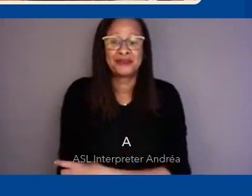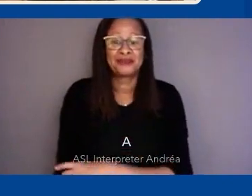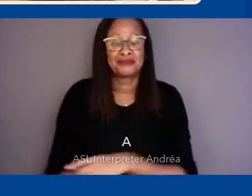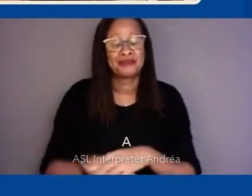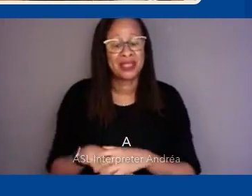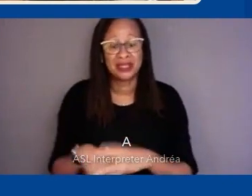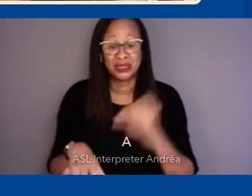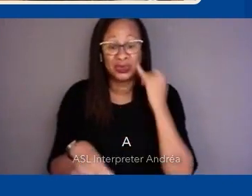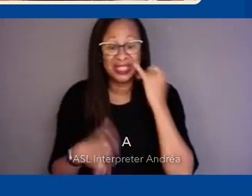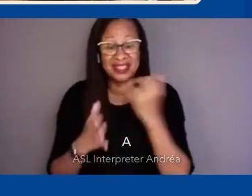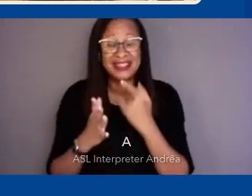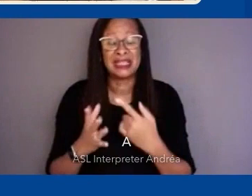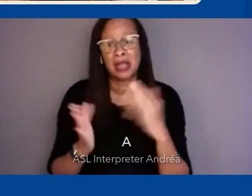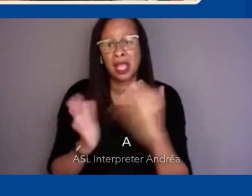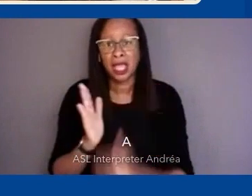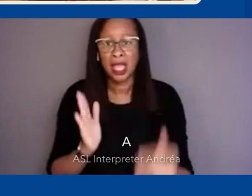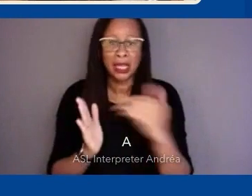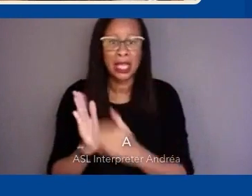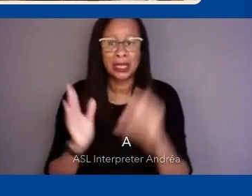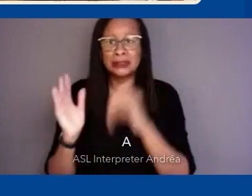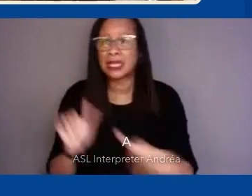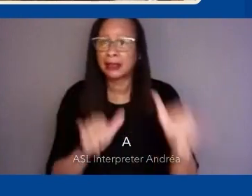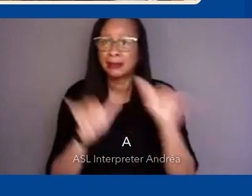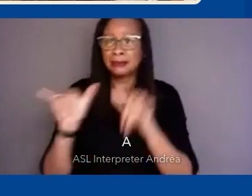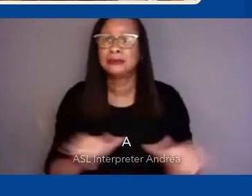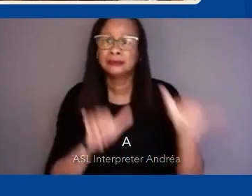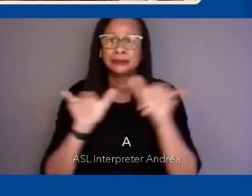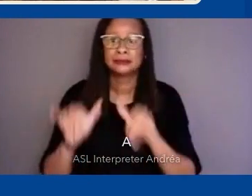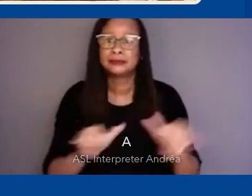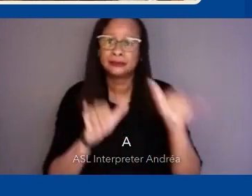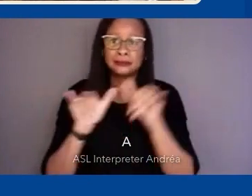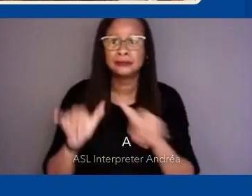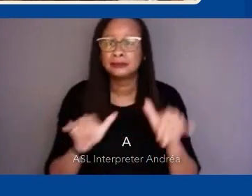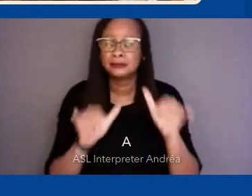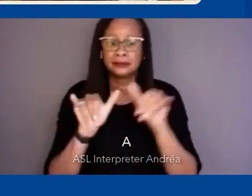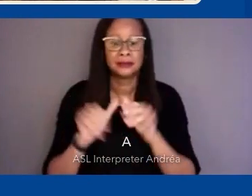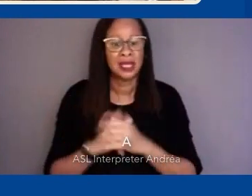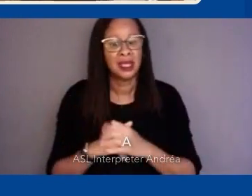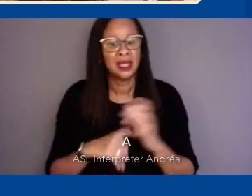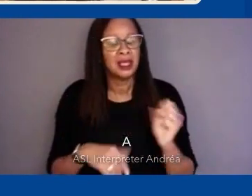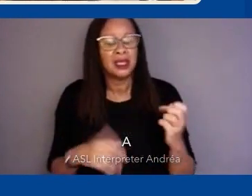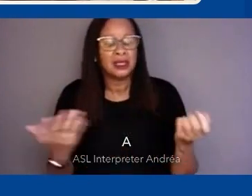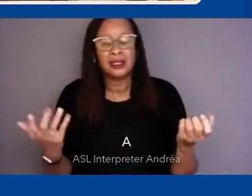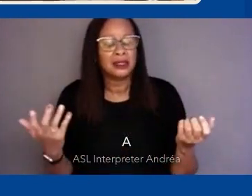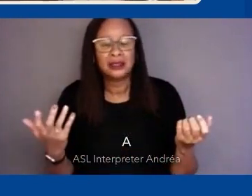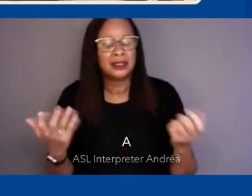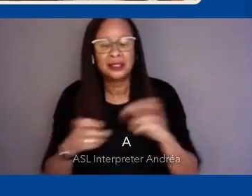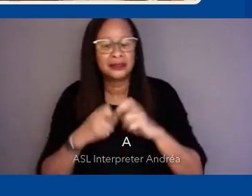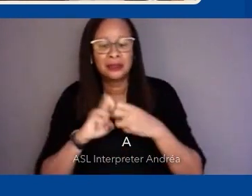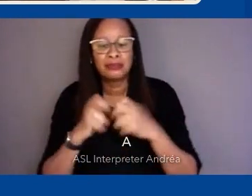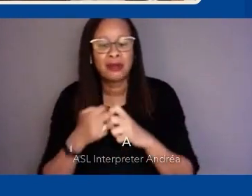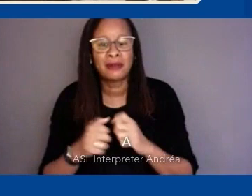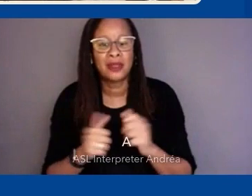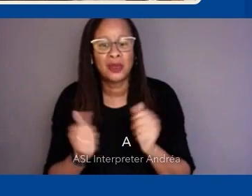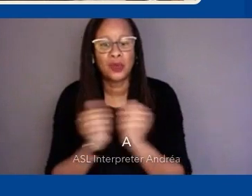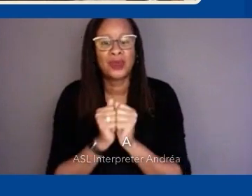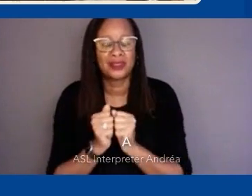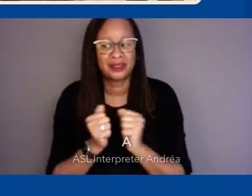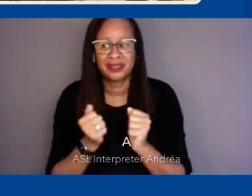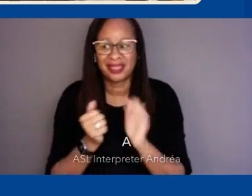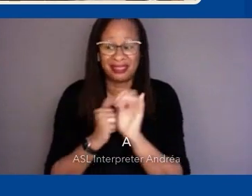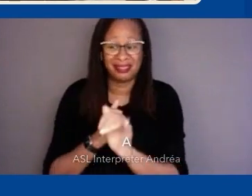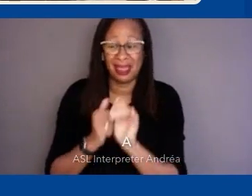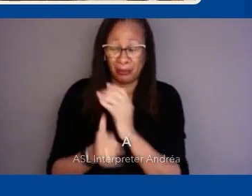out again and again, it's like, you know, it is, and the problem I think was eye-opening too